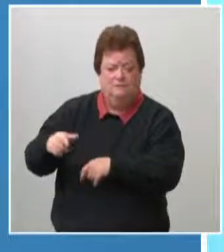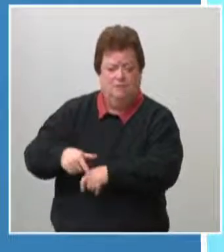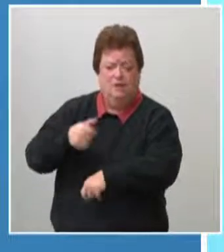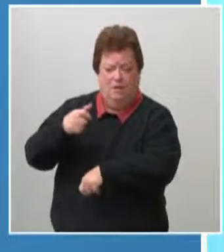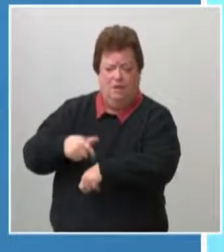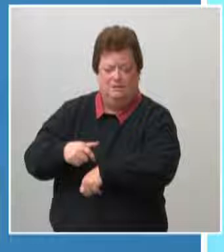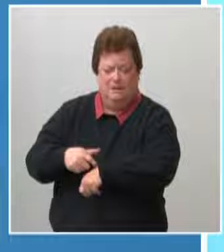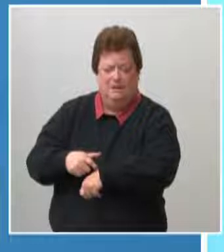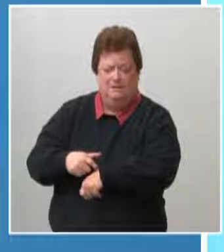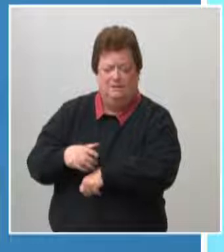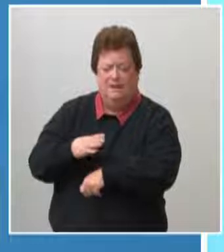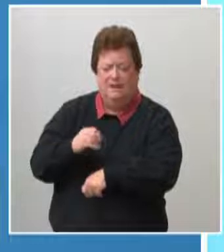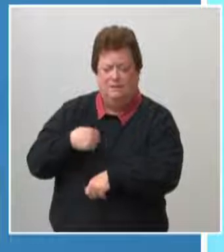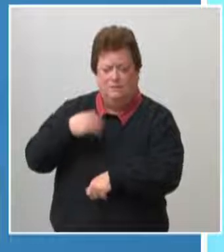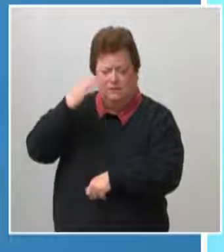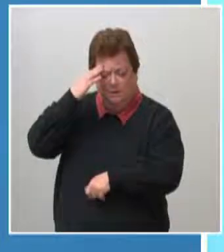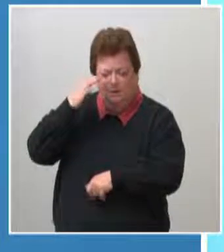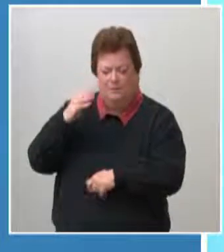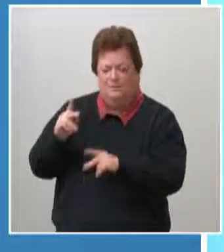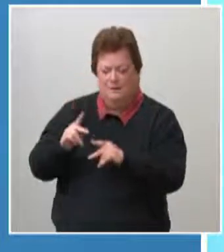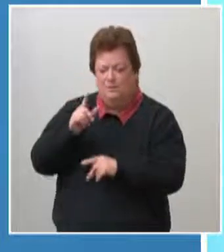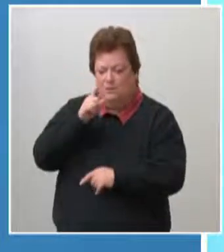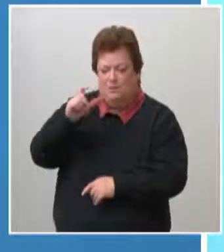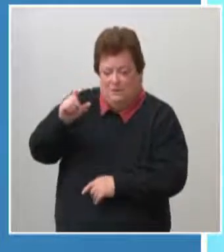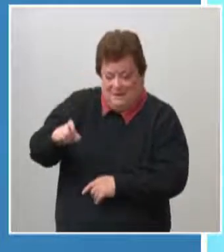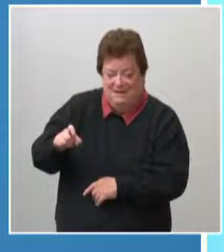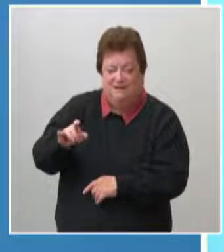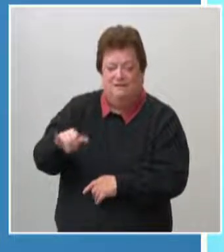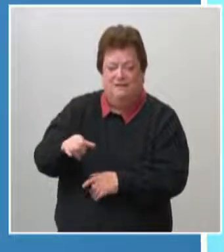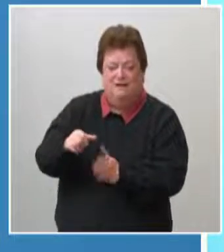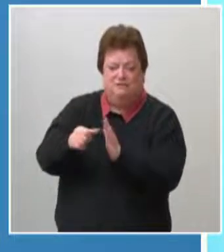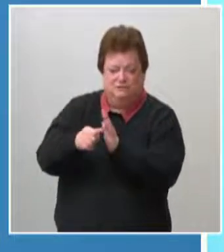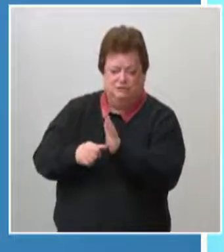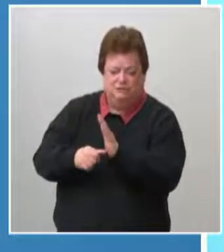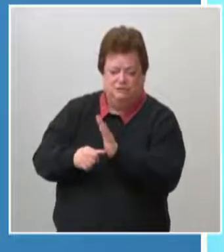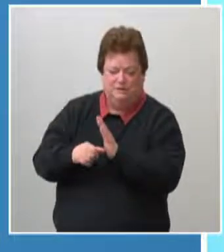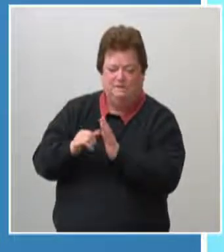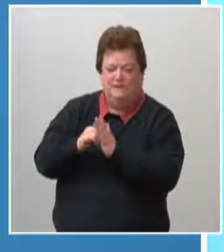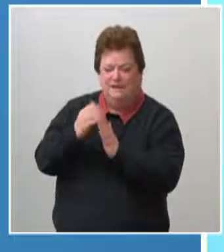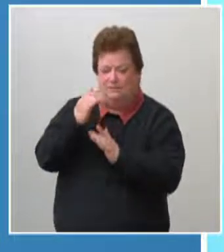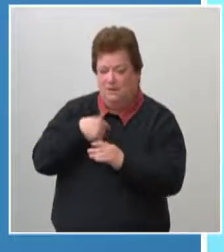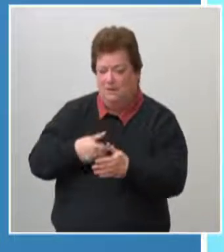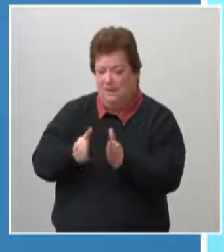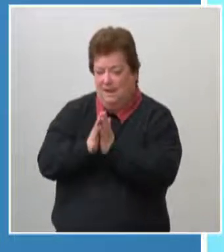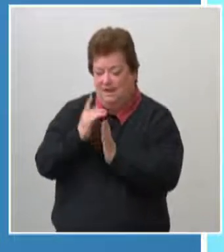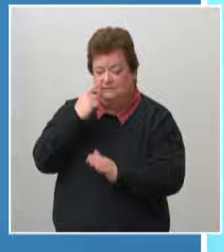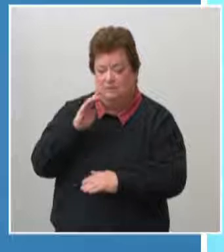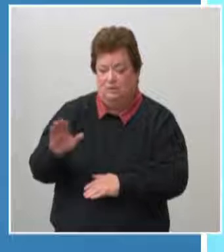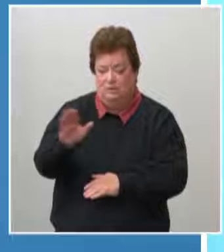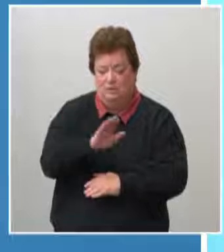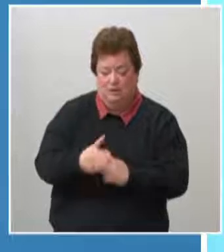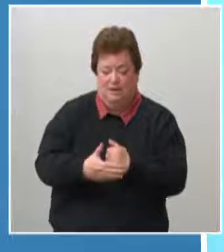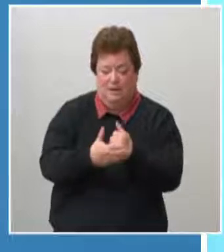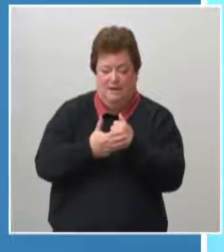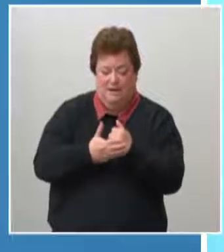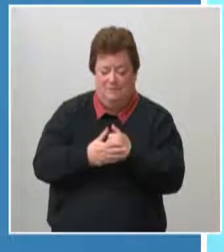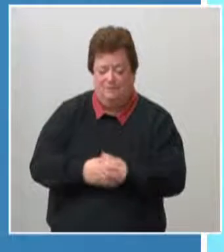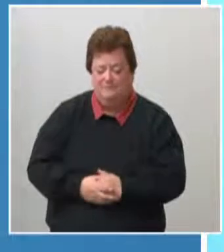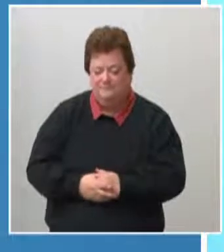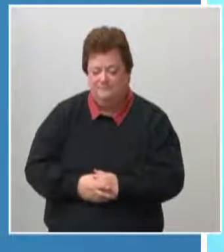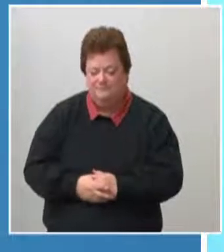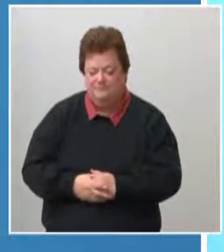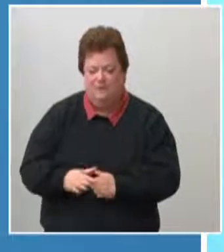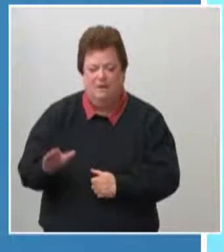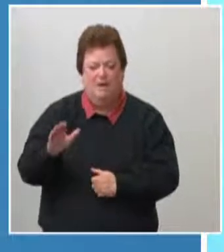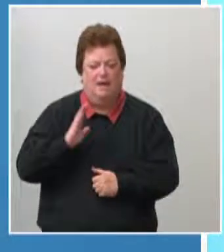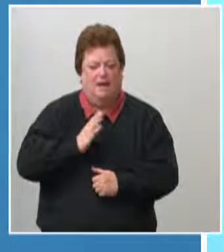and we know there's a number of people that need those surgeries as well, and that's why we're asking for your help. You know, our staff have